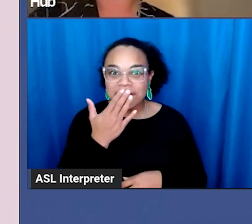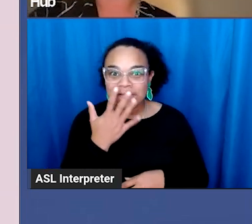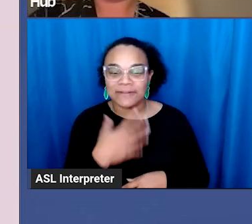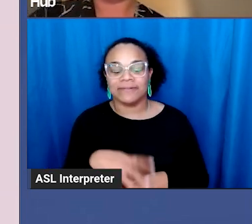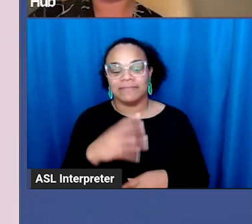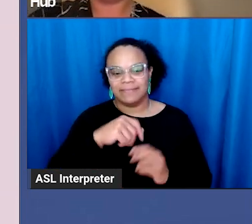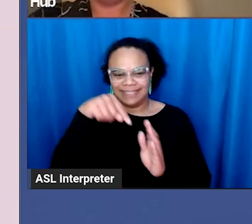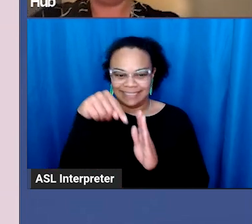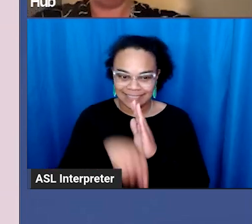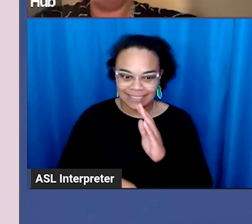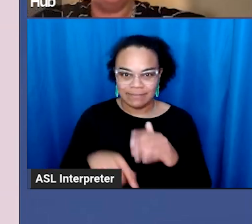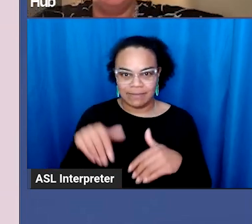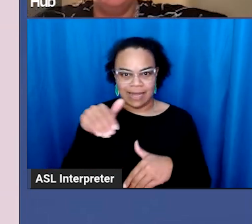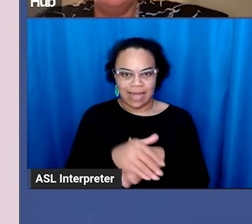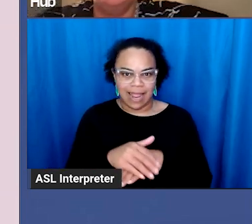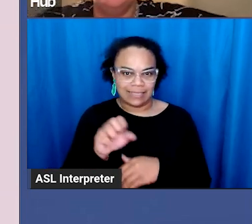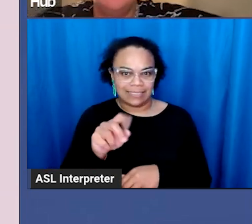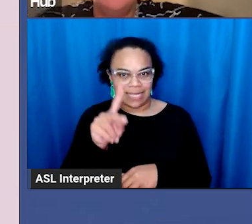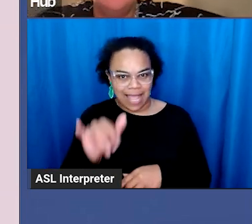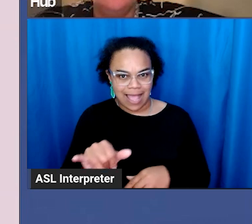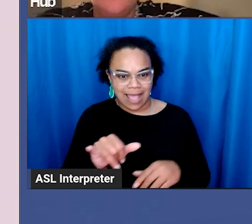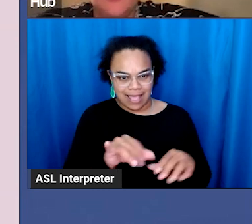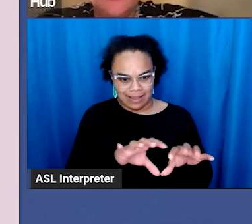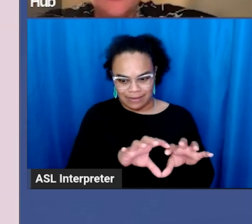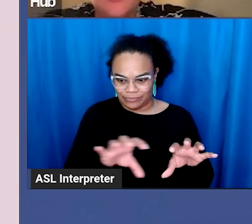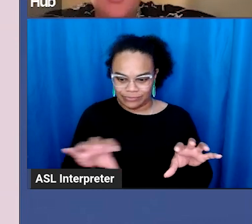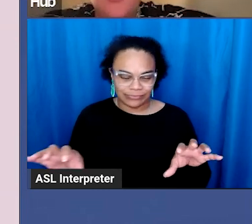depth of the night sky. And,